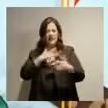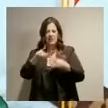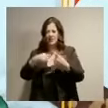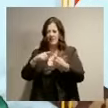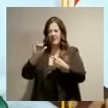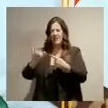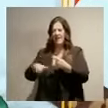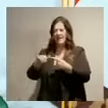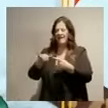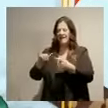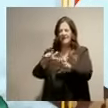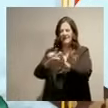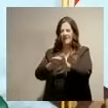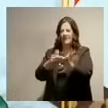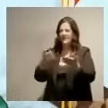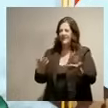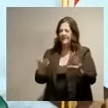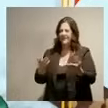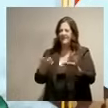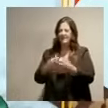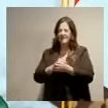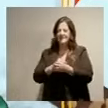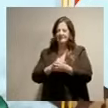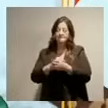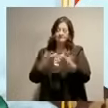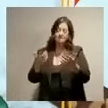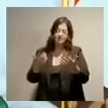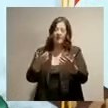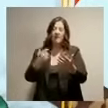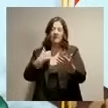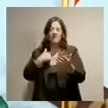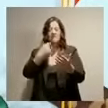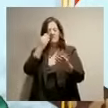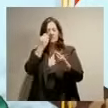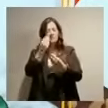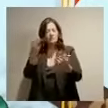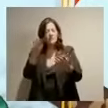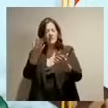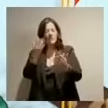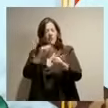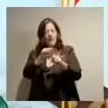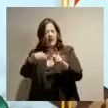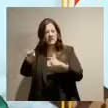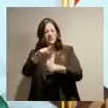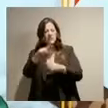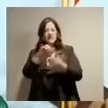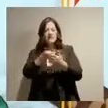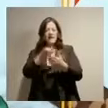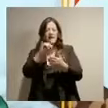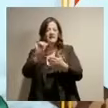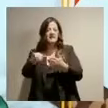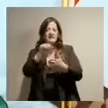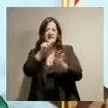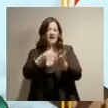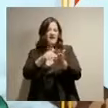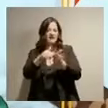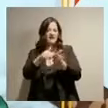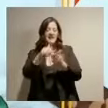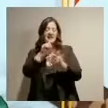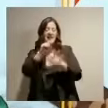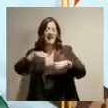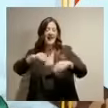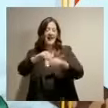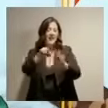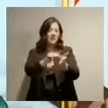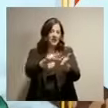initiative. I will just, for broad strokes purposes, remind you of something that is not often in print, and that's